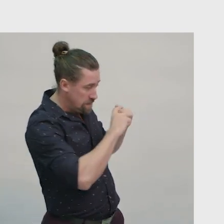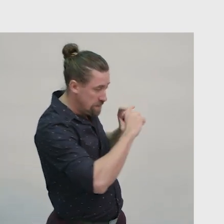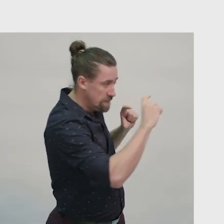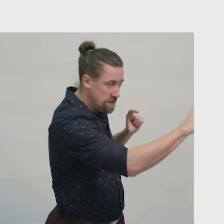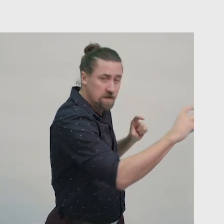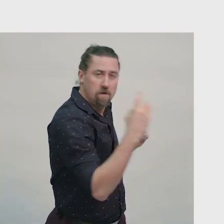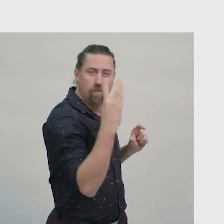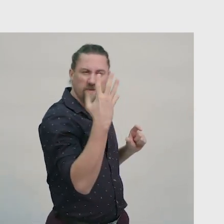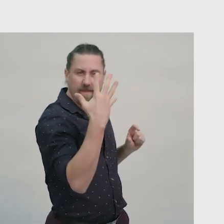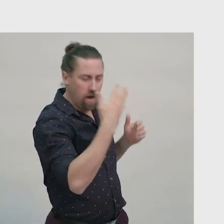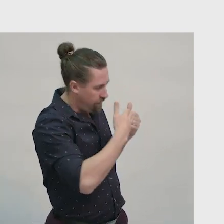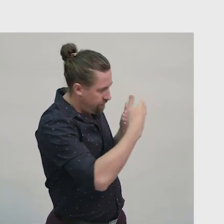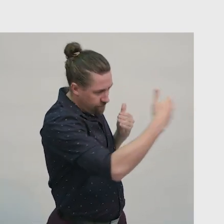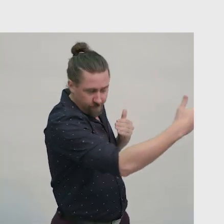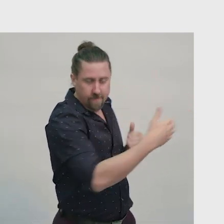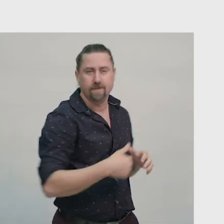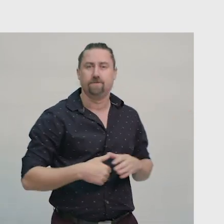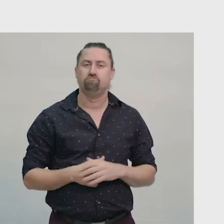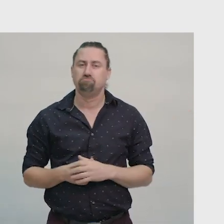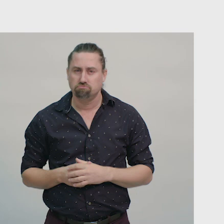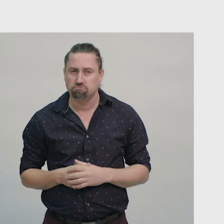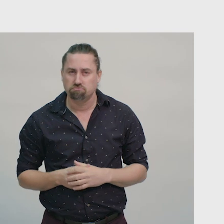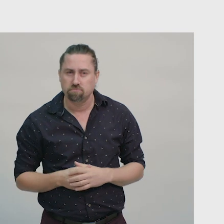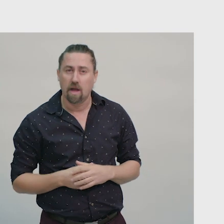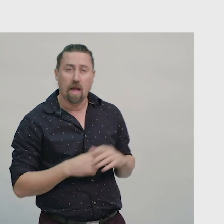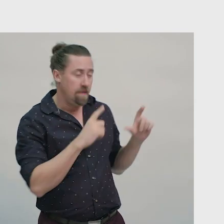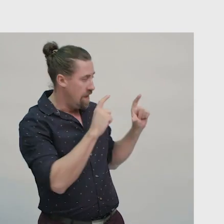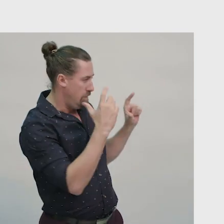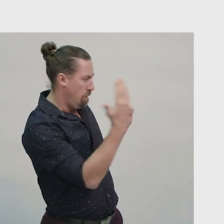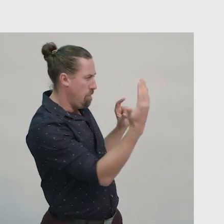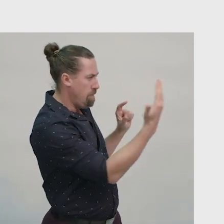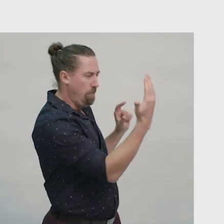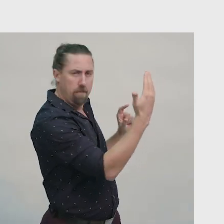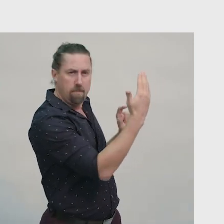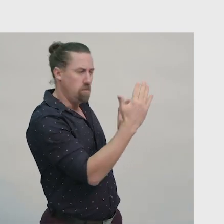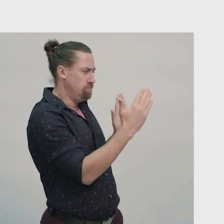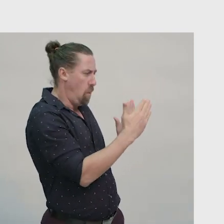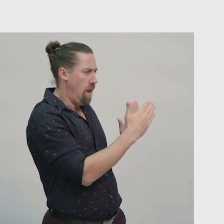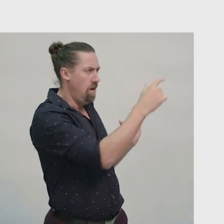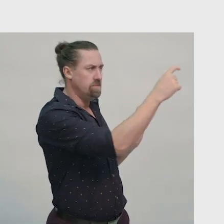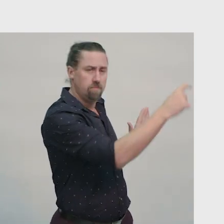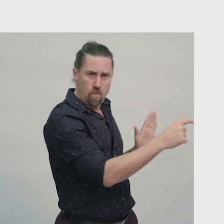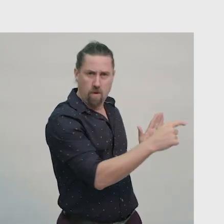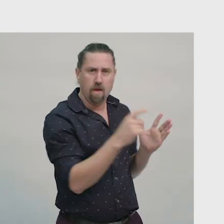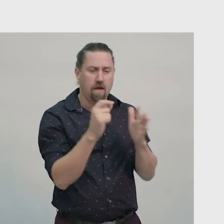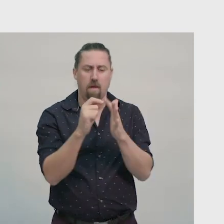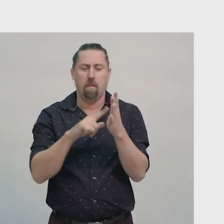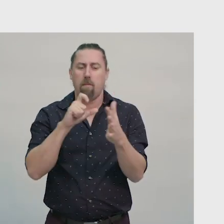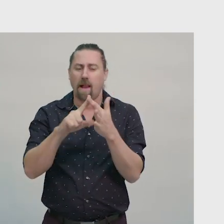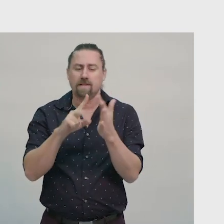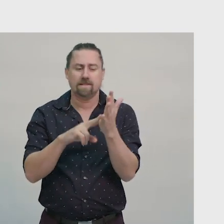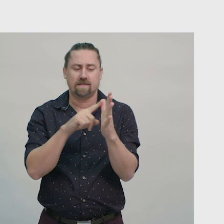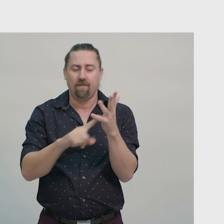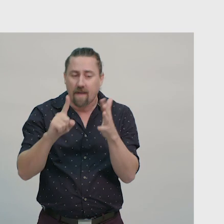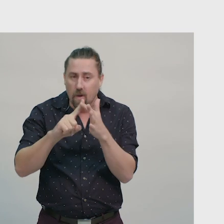wide and 45 squares in length. Then we split the rectangles into smaller rectangles using